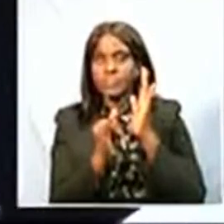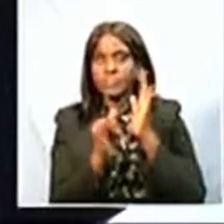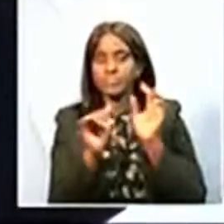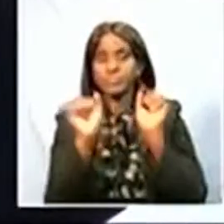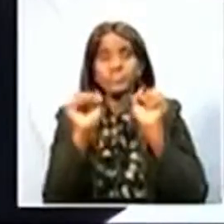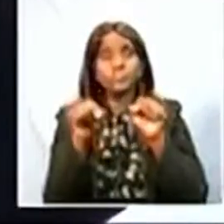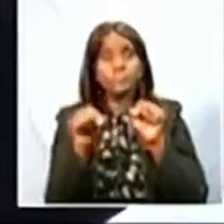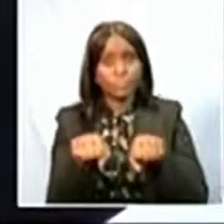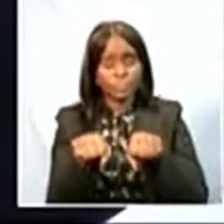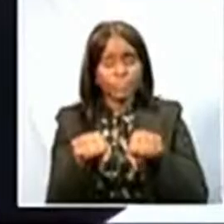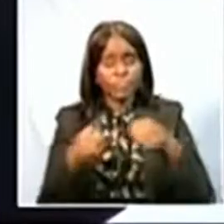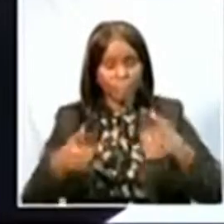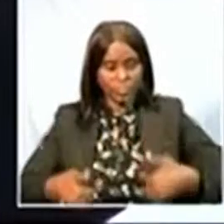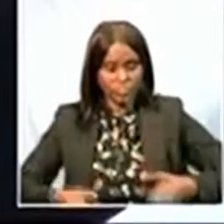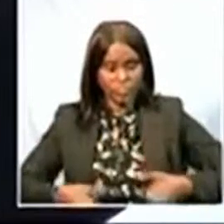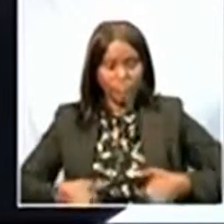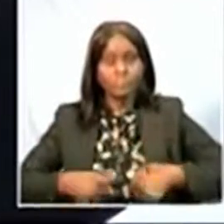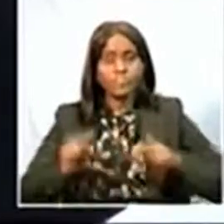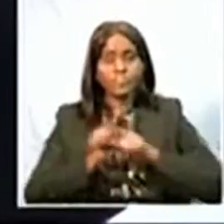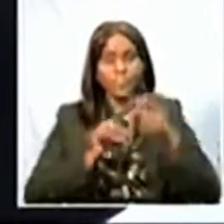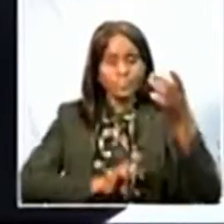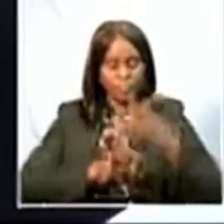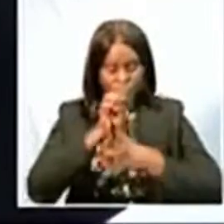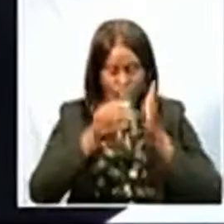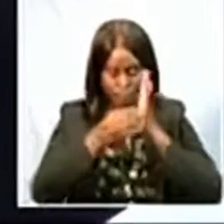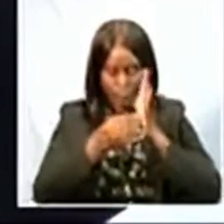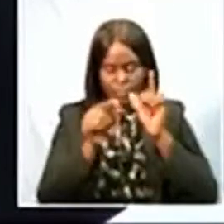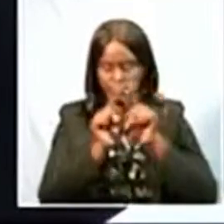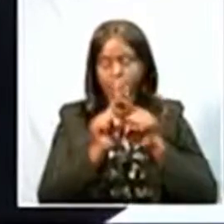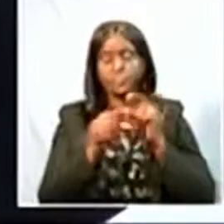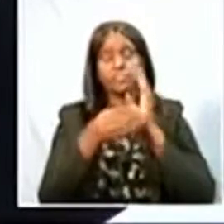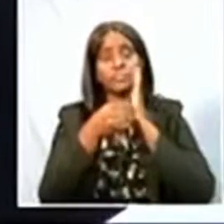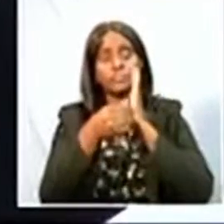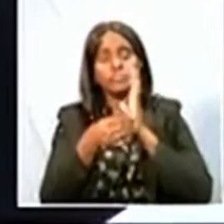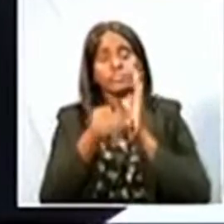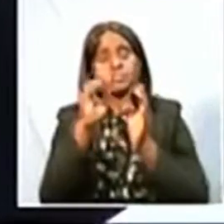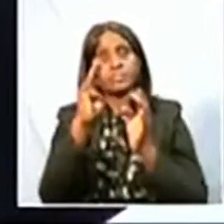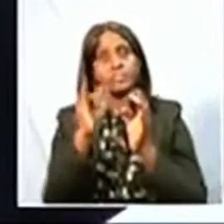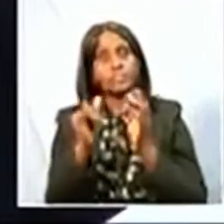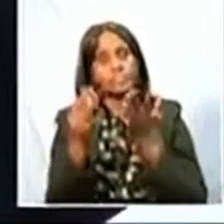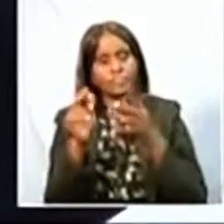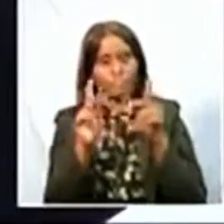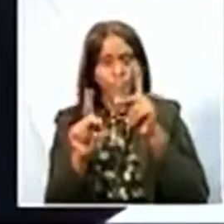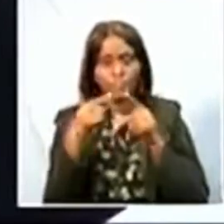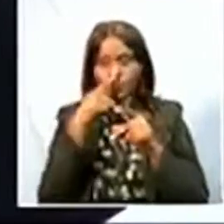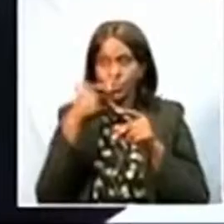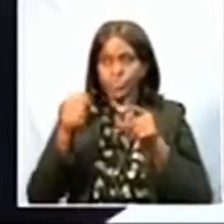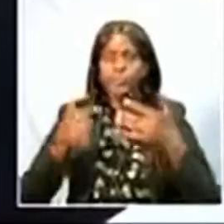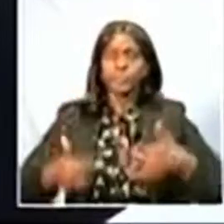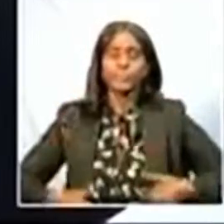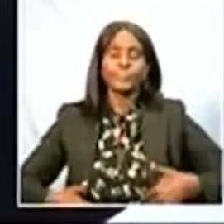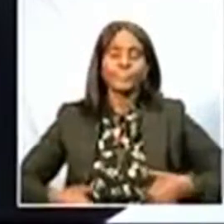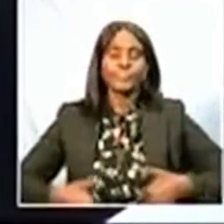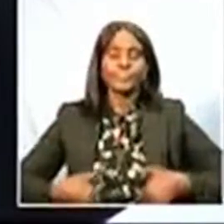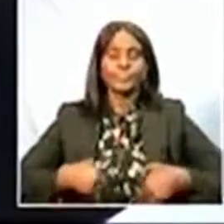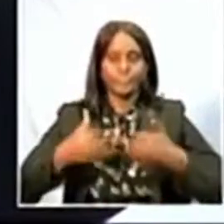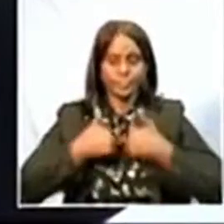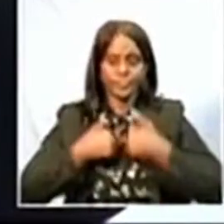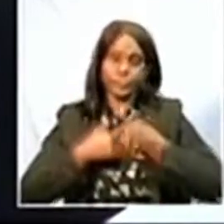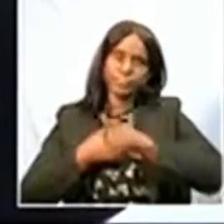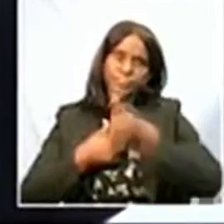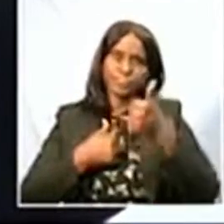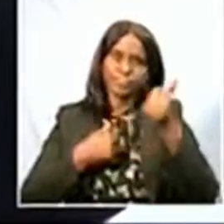eligible youths and the executive leadership is held by people who are youths, is there